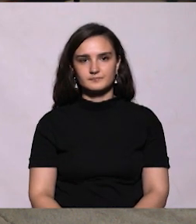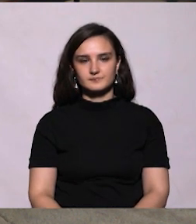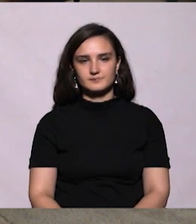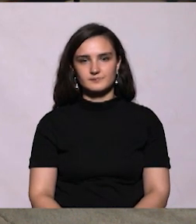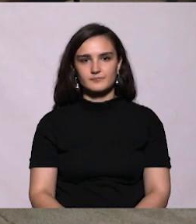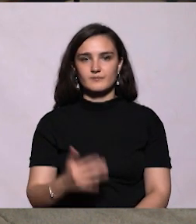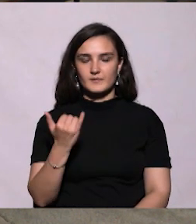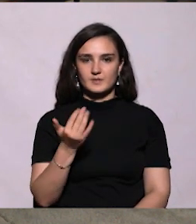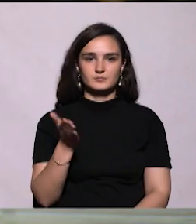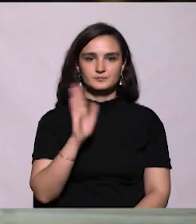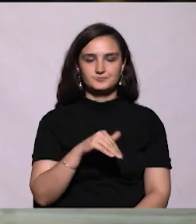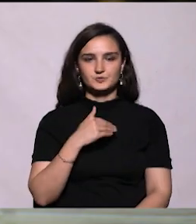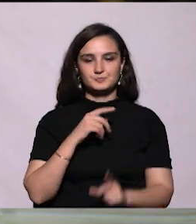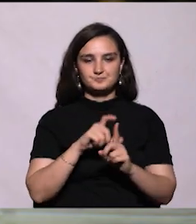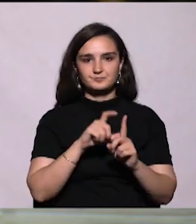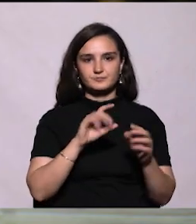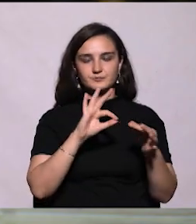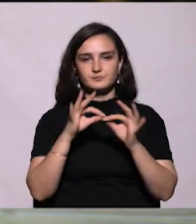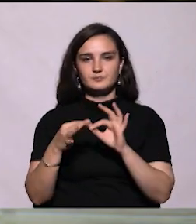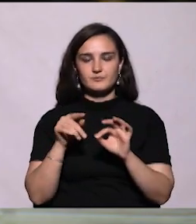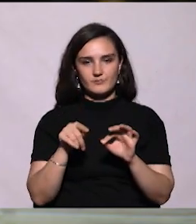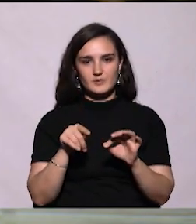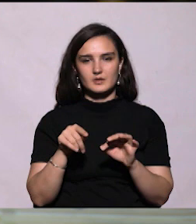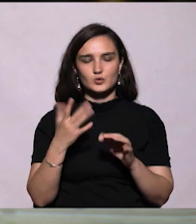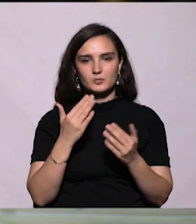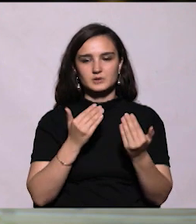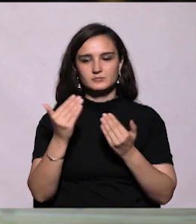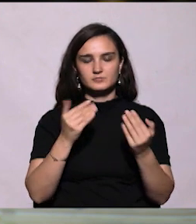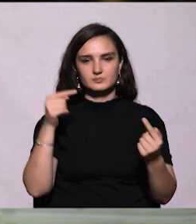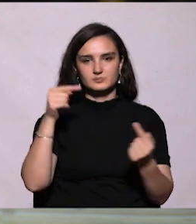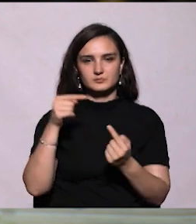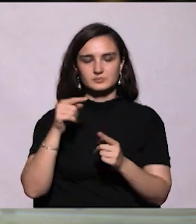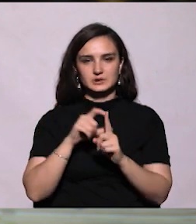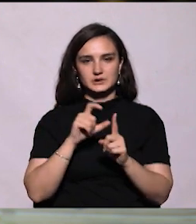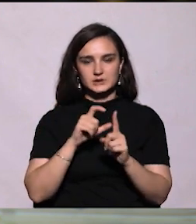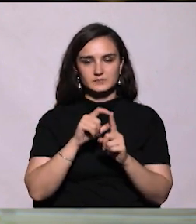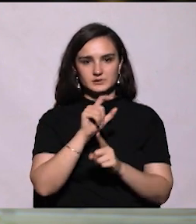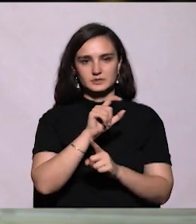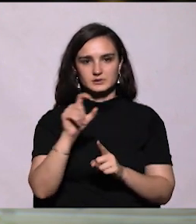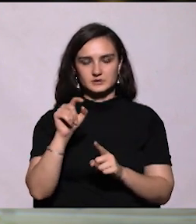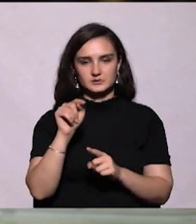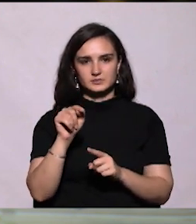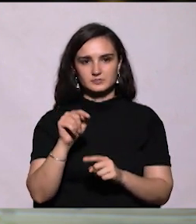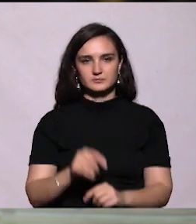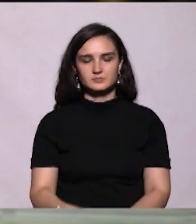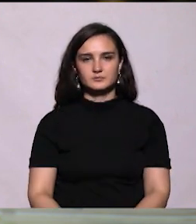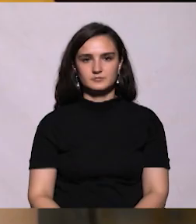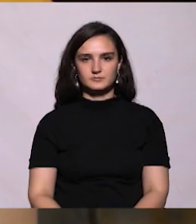Now, let's move on to our vocabulary activity in which we will match the words with the best sentences they